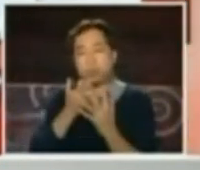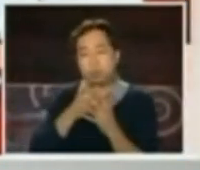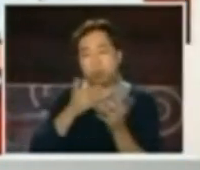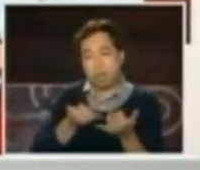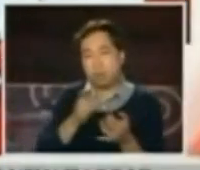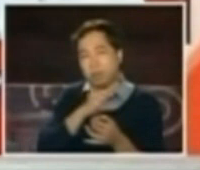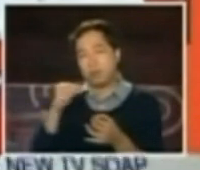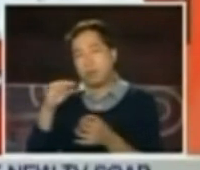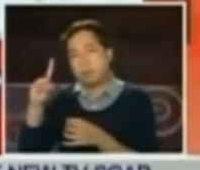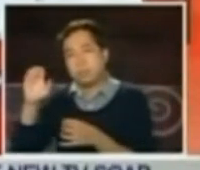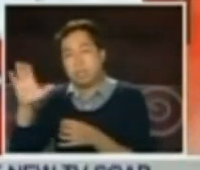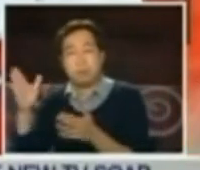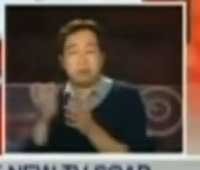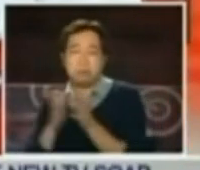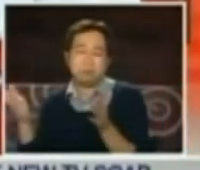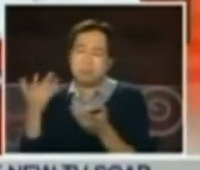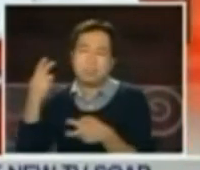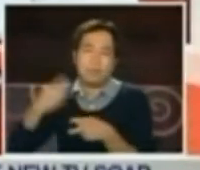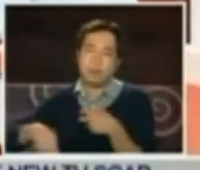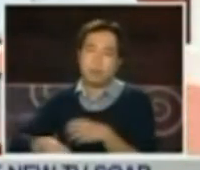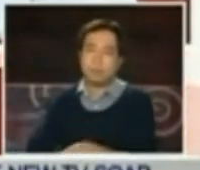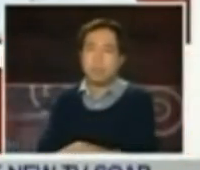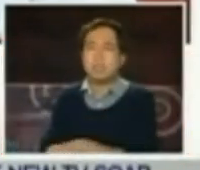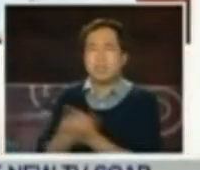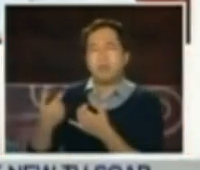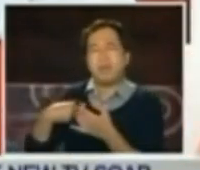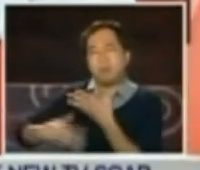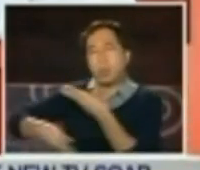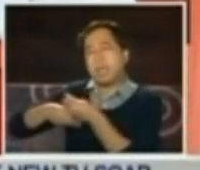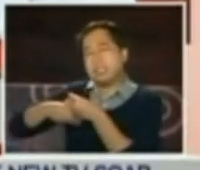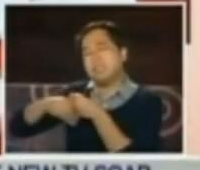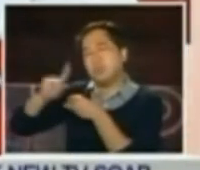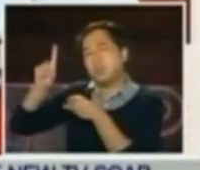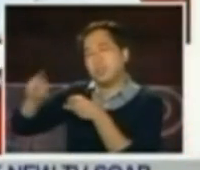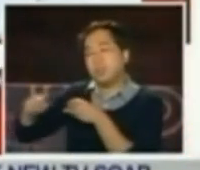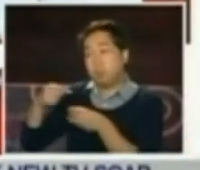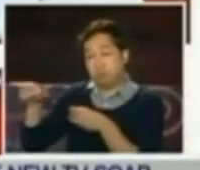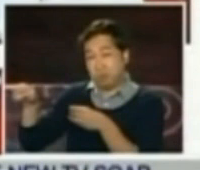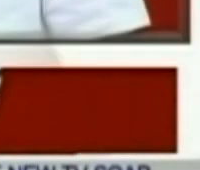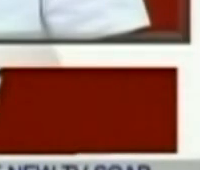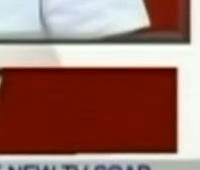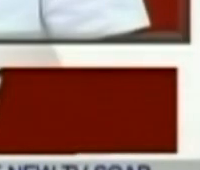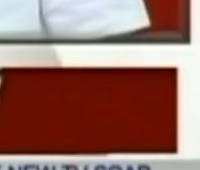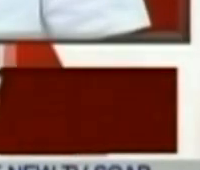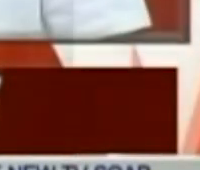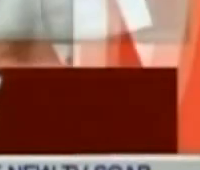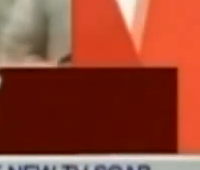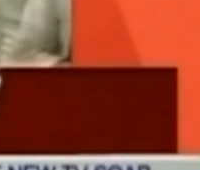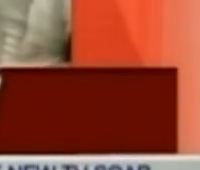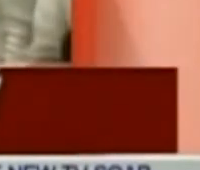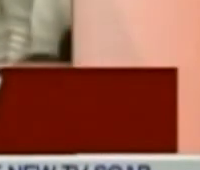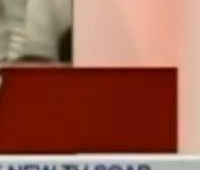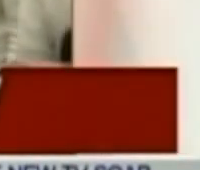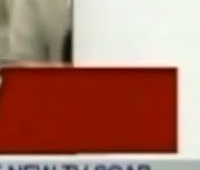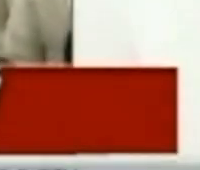December. All right, this is just a candid question. Were you surprised at all at the vote of